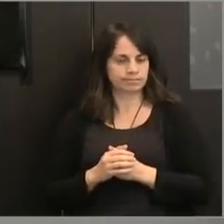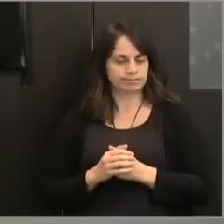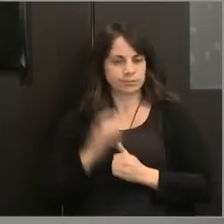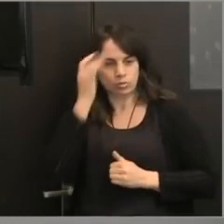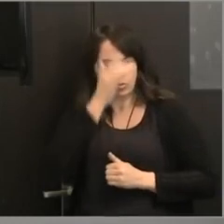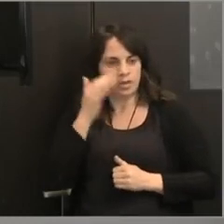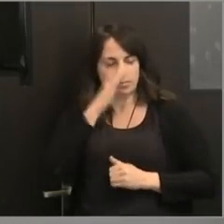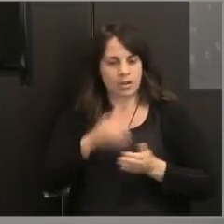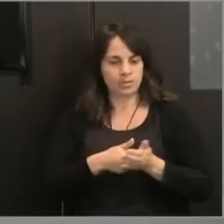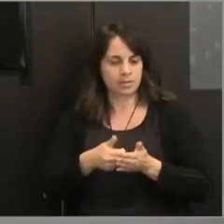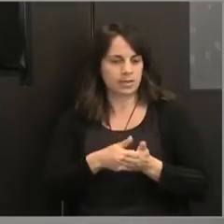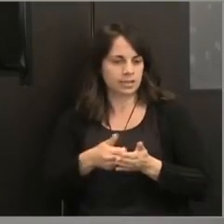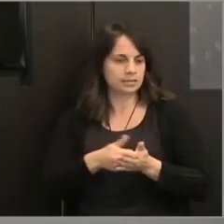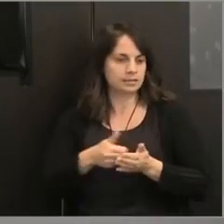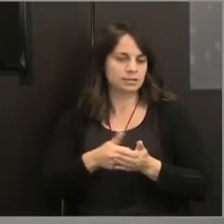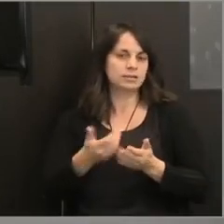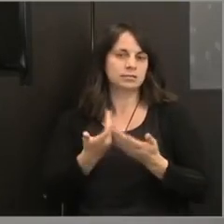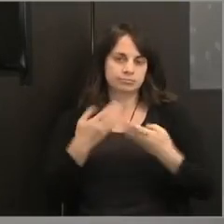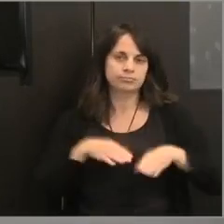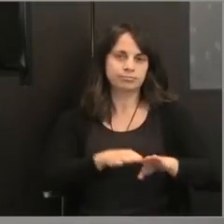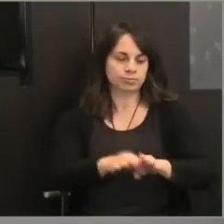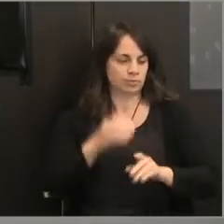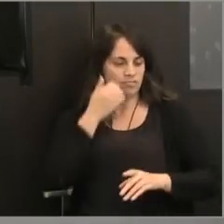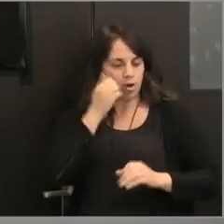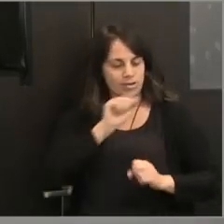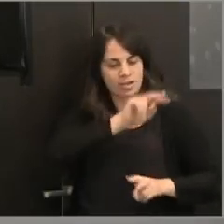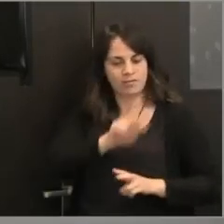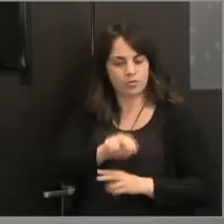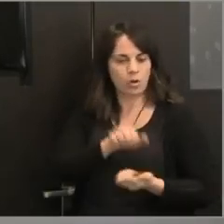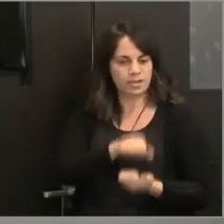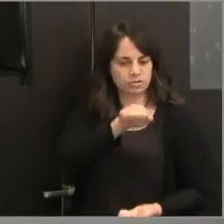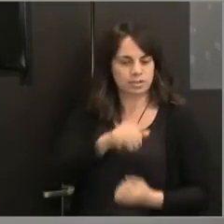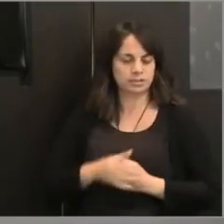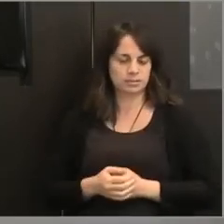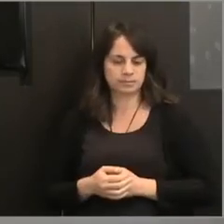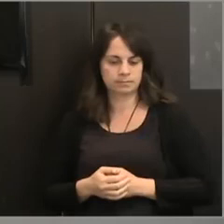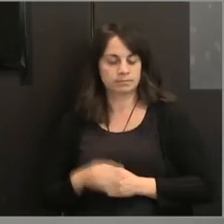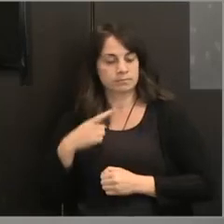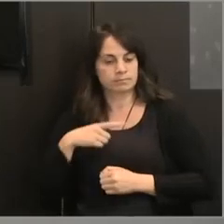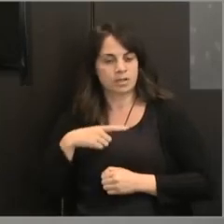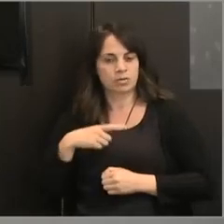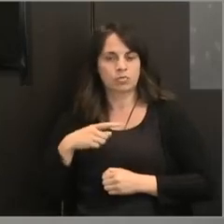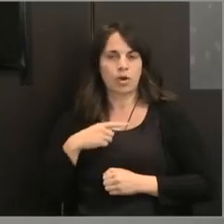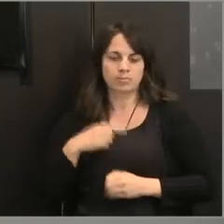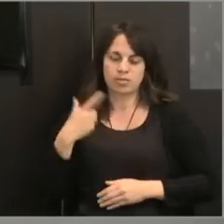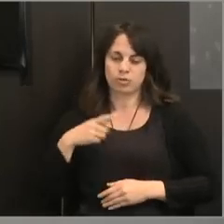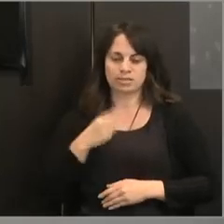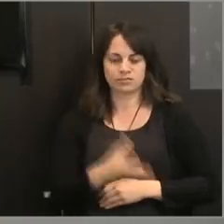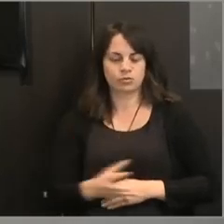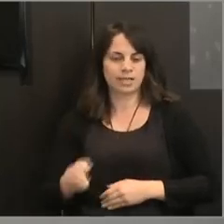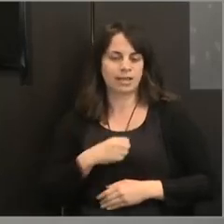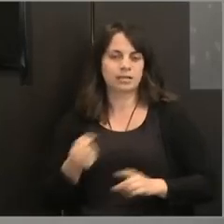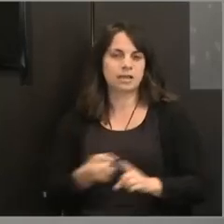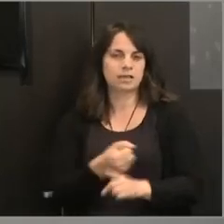Māori understanding of te tiriti, as it indicates the grounds upon which the taking and abuse of Māori